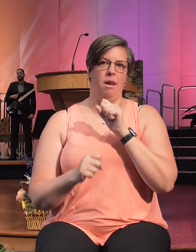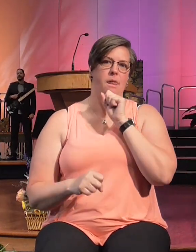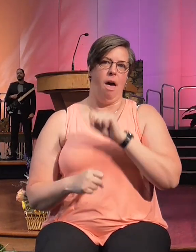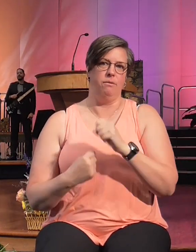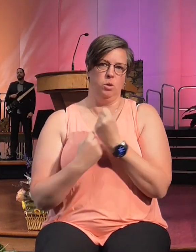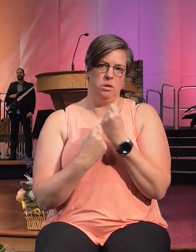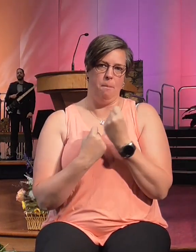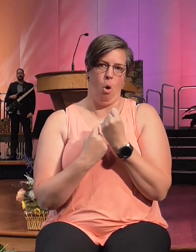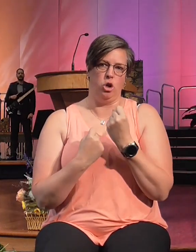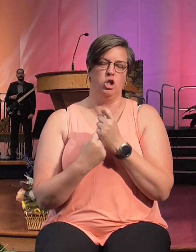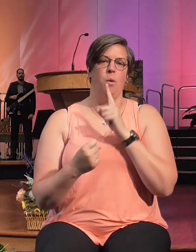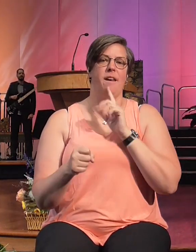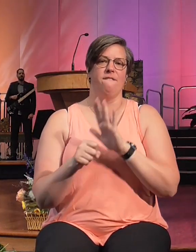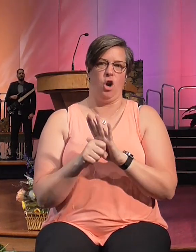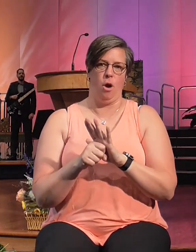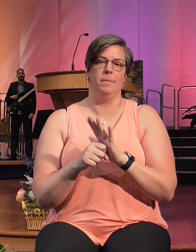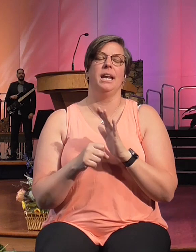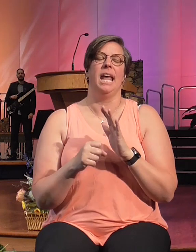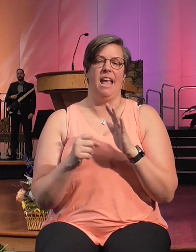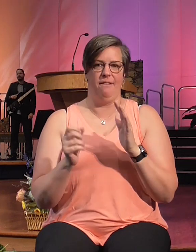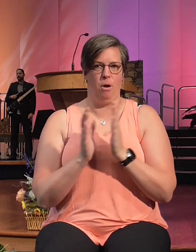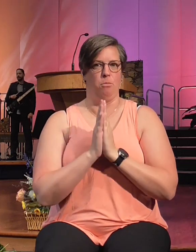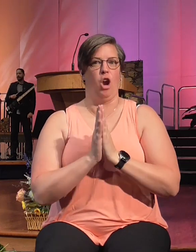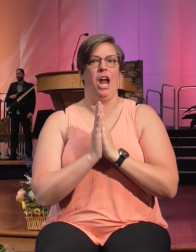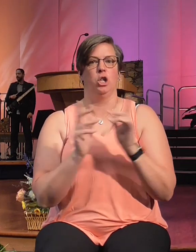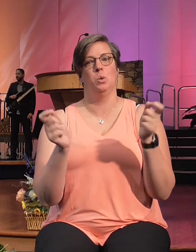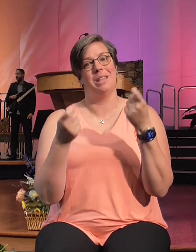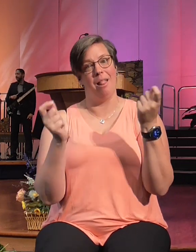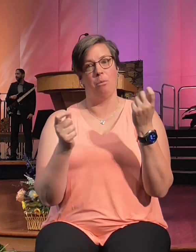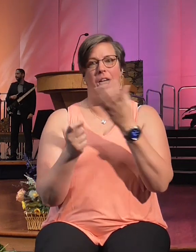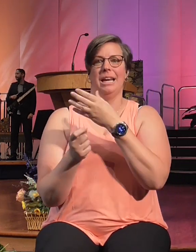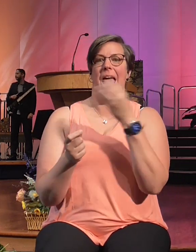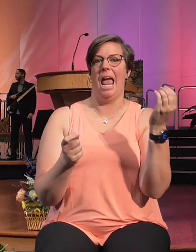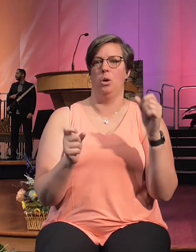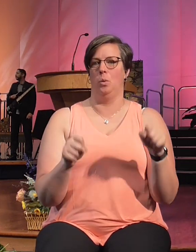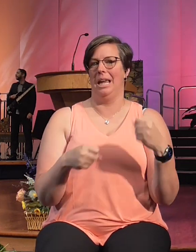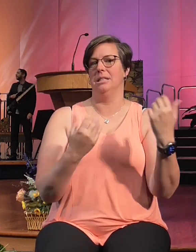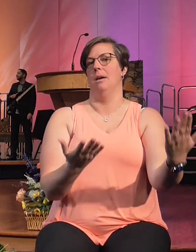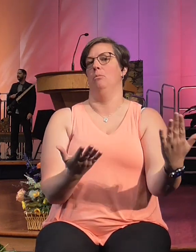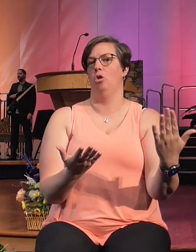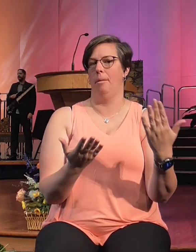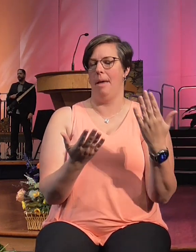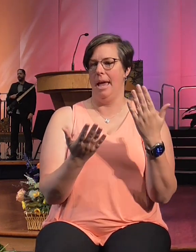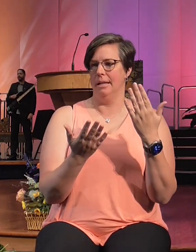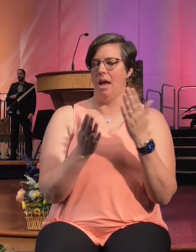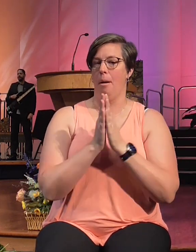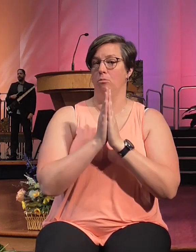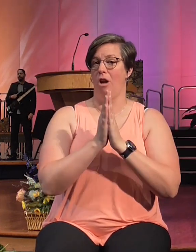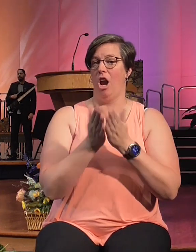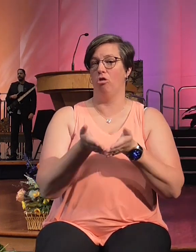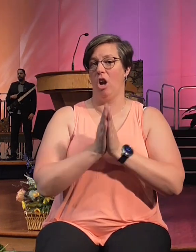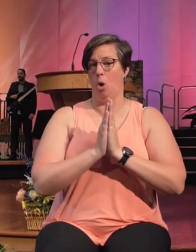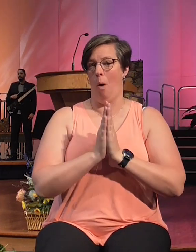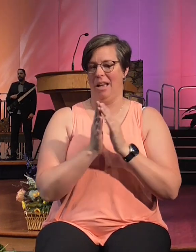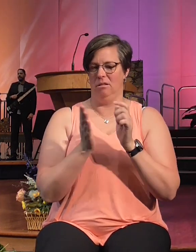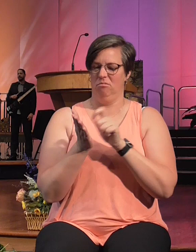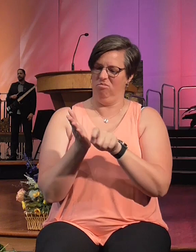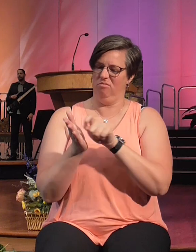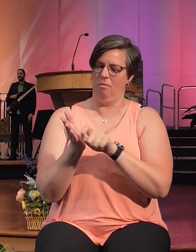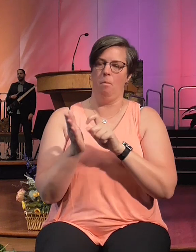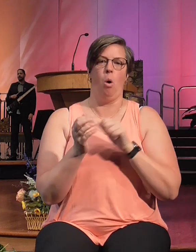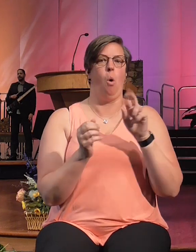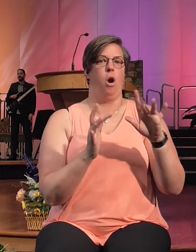affirmative prayer and celebrate with you. And you can also submit a prayer request out in the lobby, written or